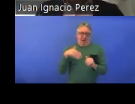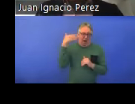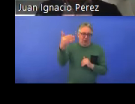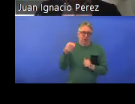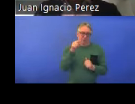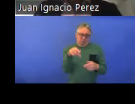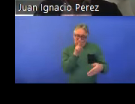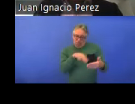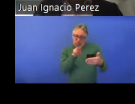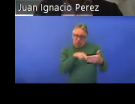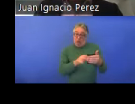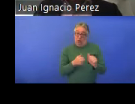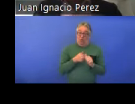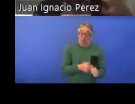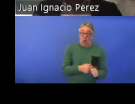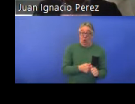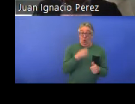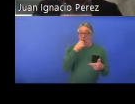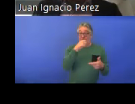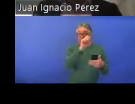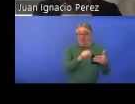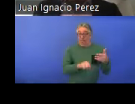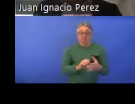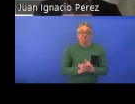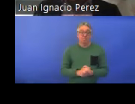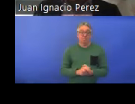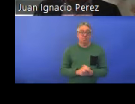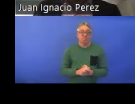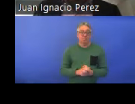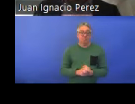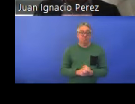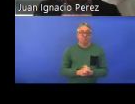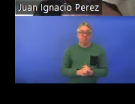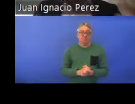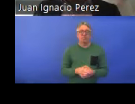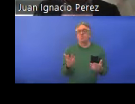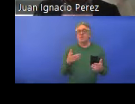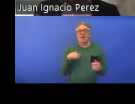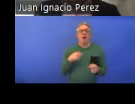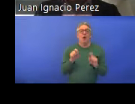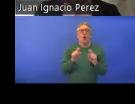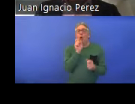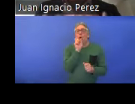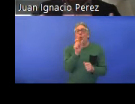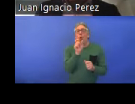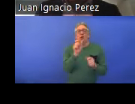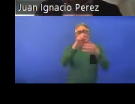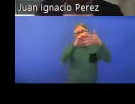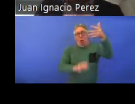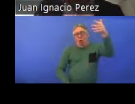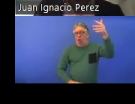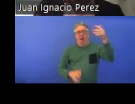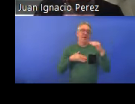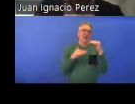it. Of course, in terms of word limits, deadlines,